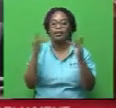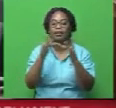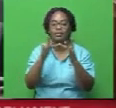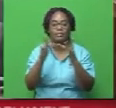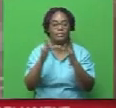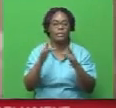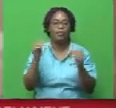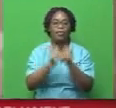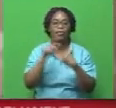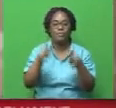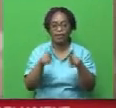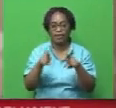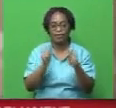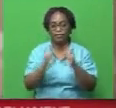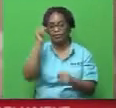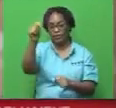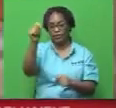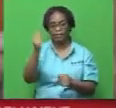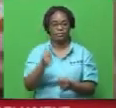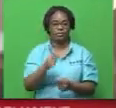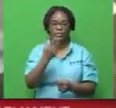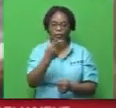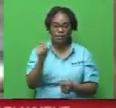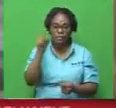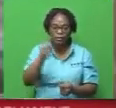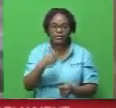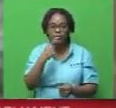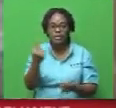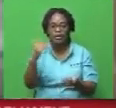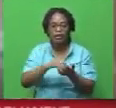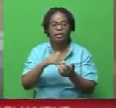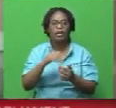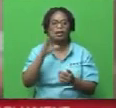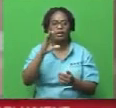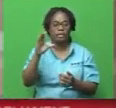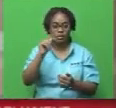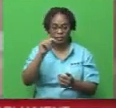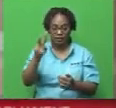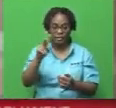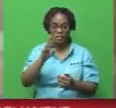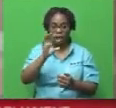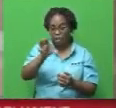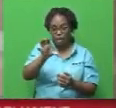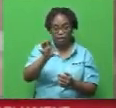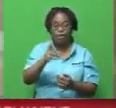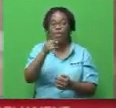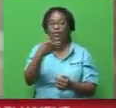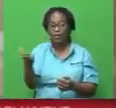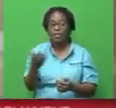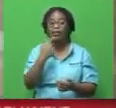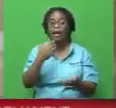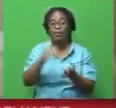On the issue of CCTV cameras, one of the things that has been raised over and over, particularly at joint select committee meetings and so on, is